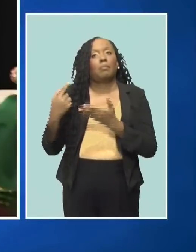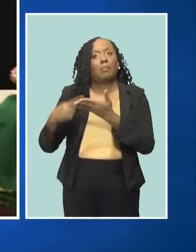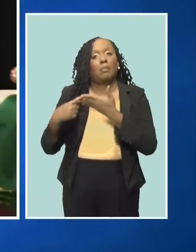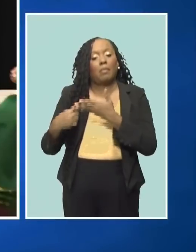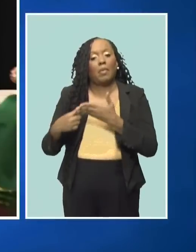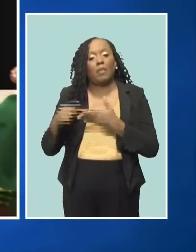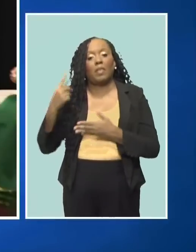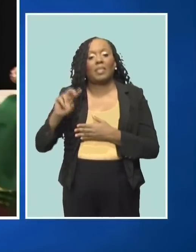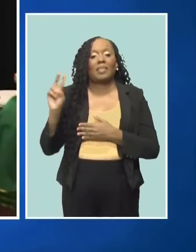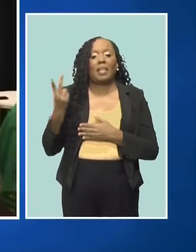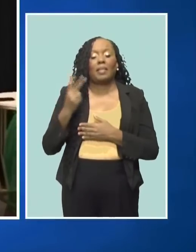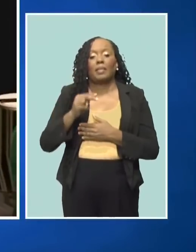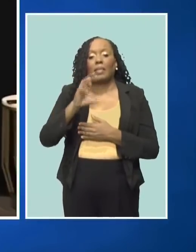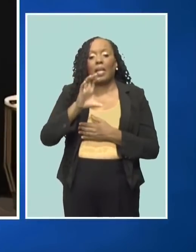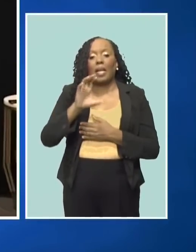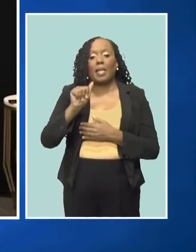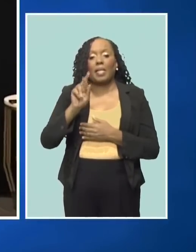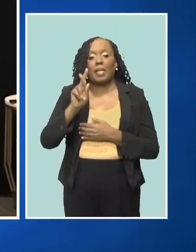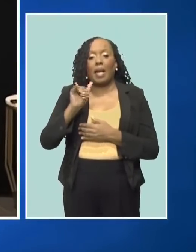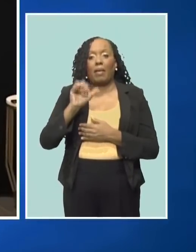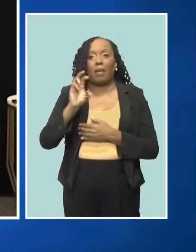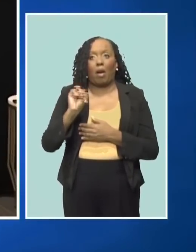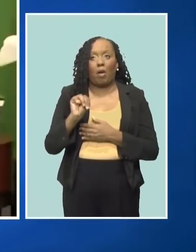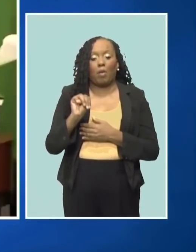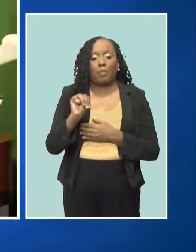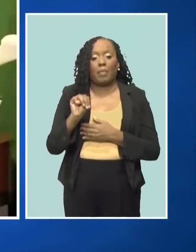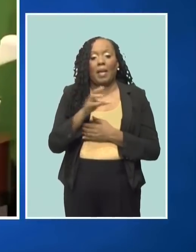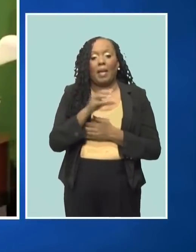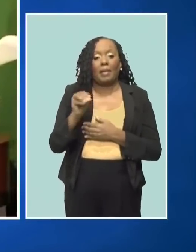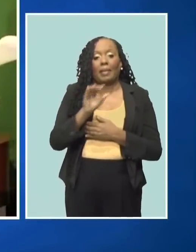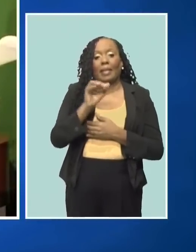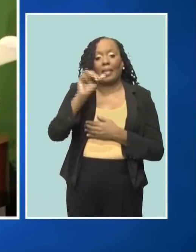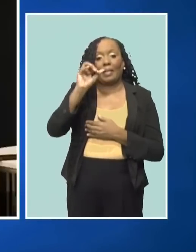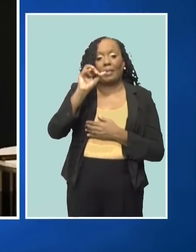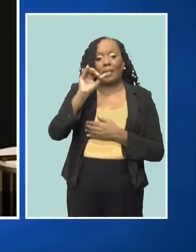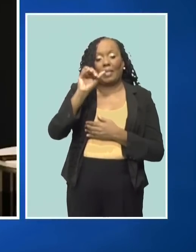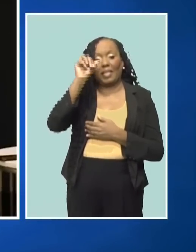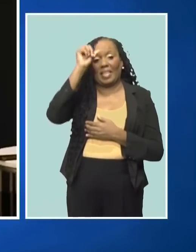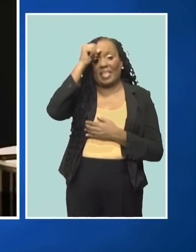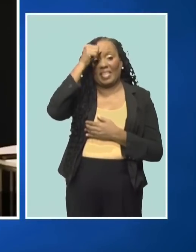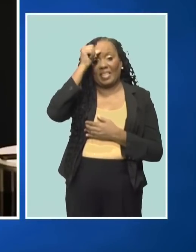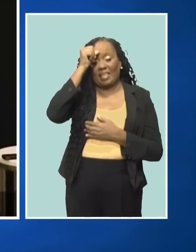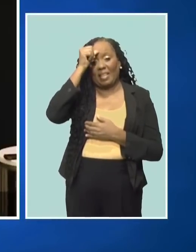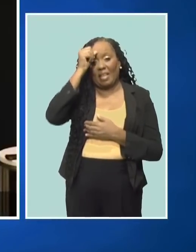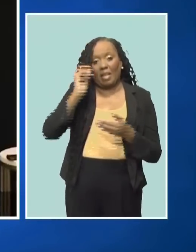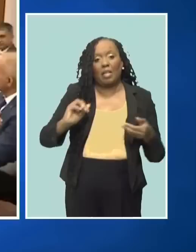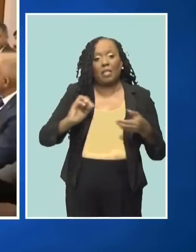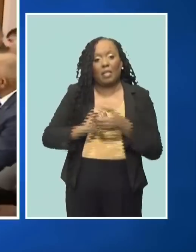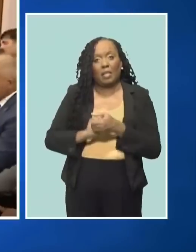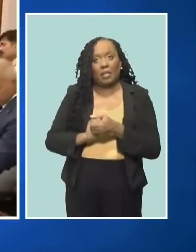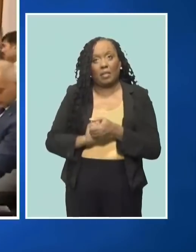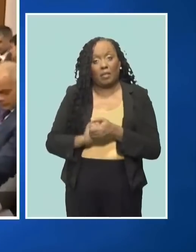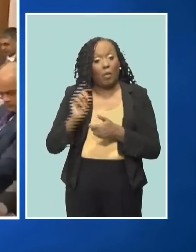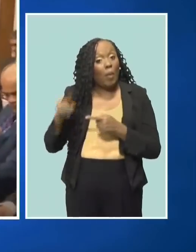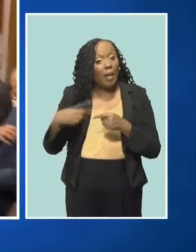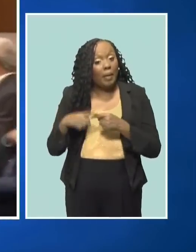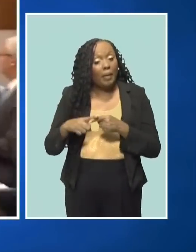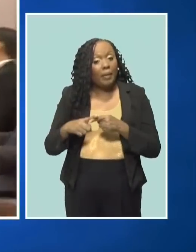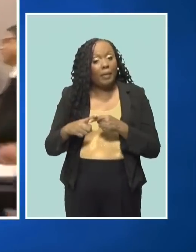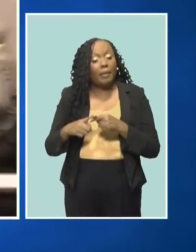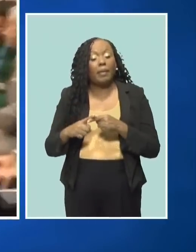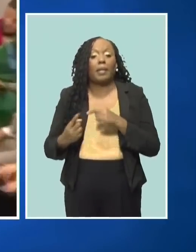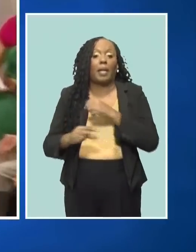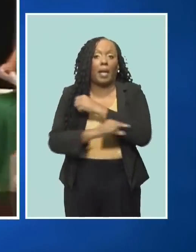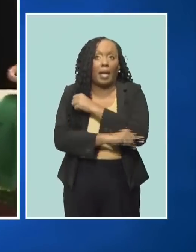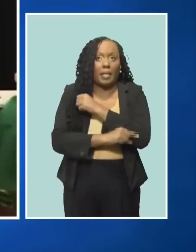of the second CARICOM India Summit in Guyana on Wednesday and covered a variety of issues. Prime Minister Modi arrived in Guyana